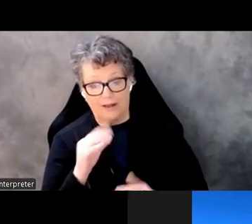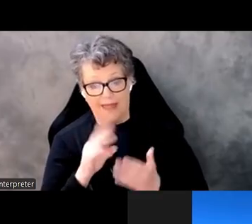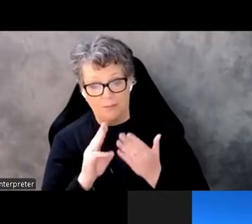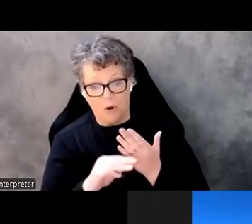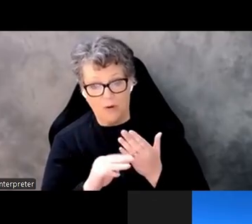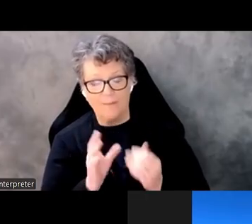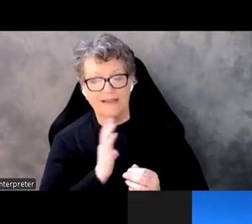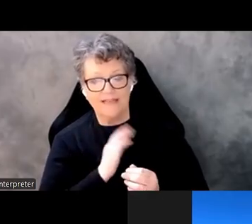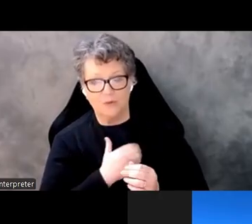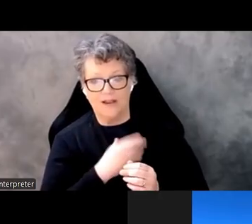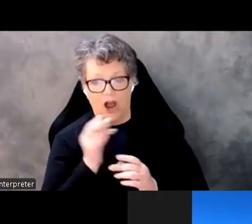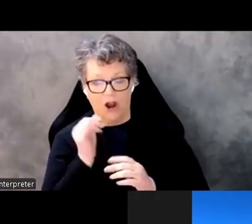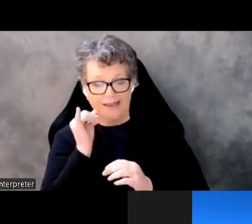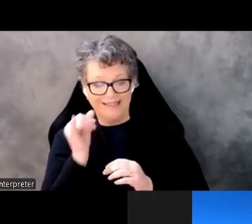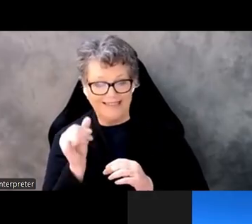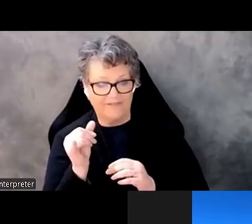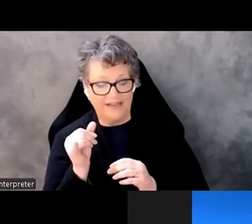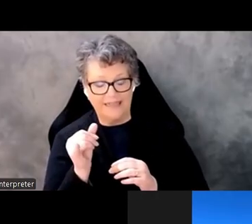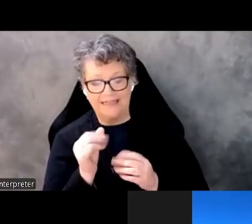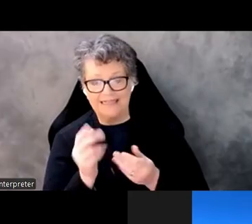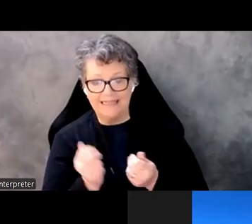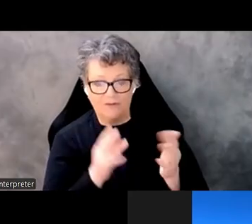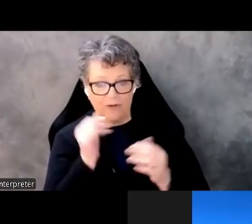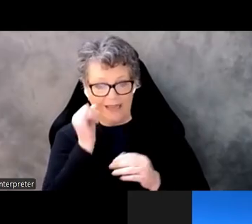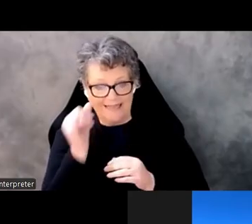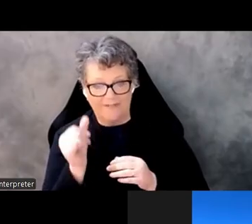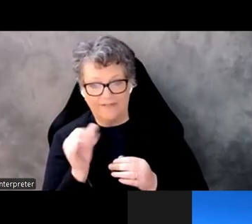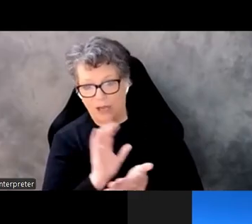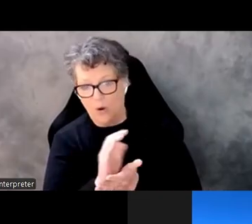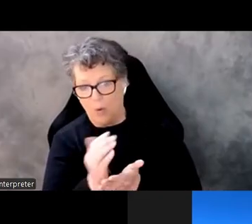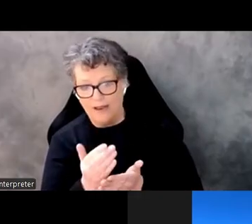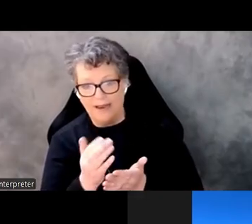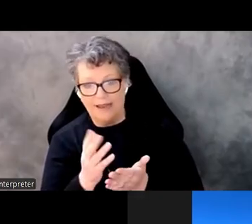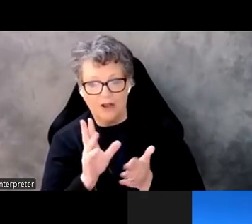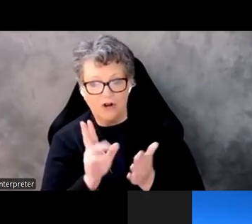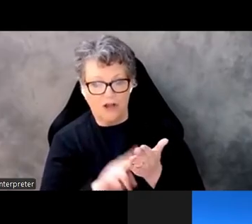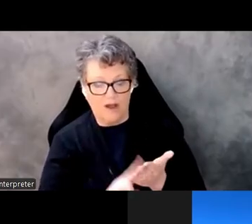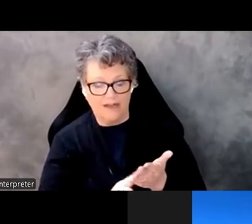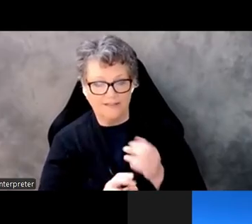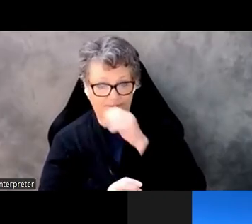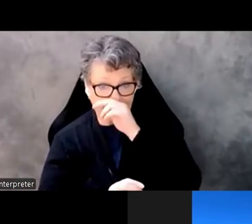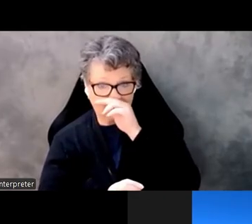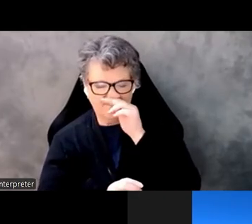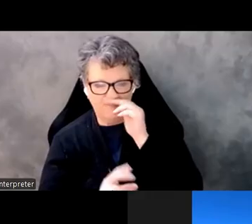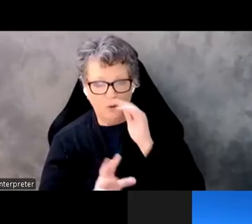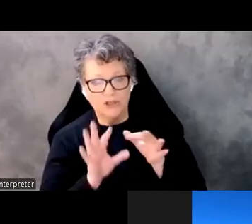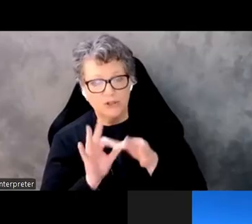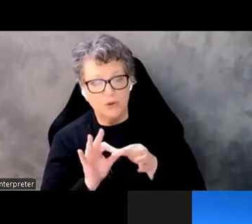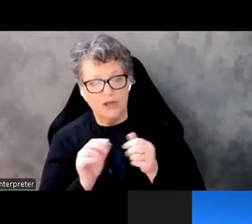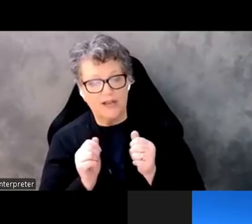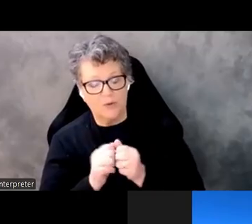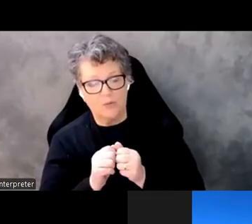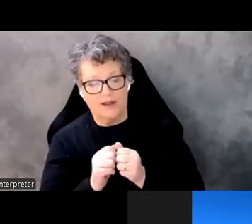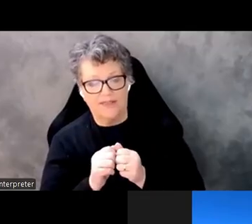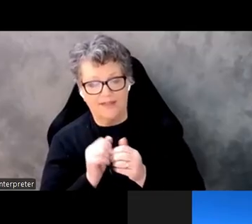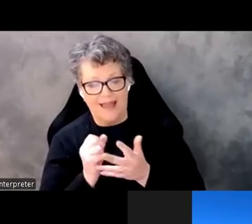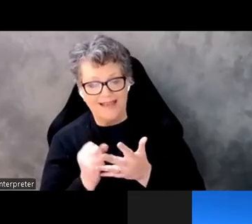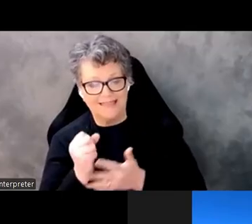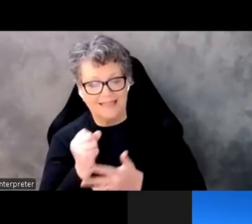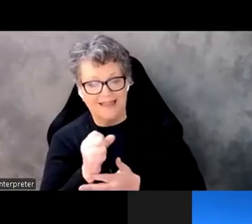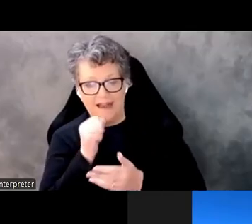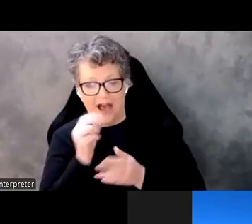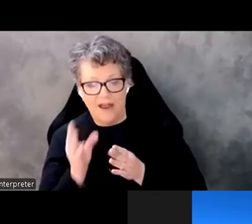is one of our indefinite delivery, indefinite quantity contracts, which is associated with escalated